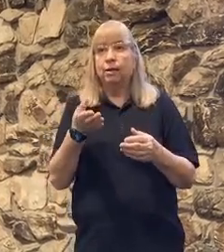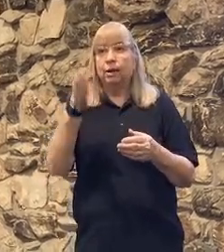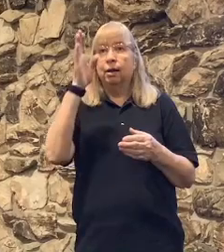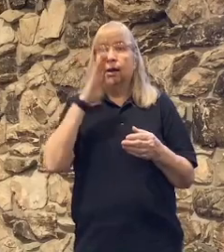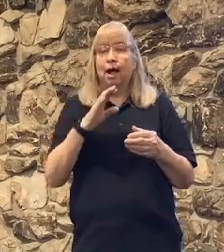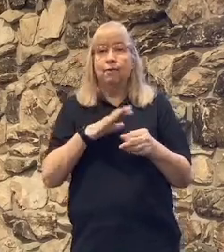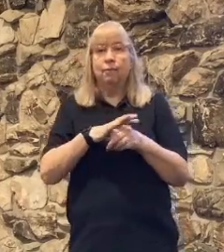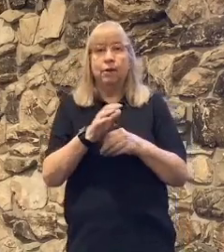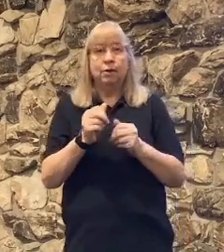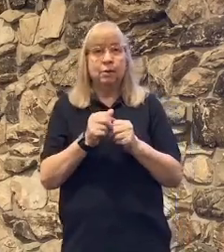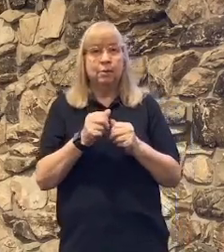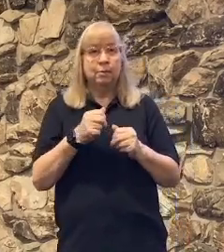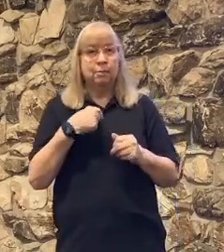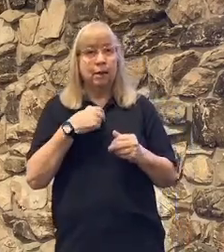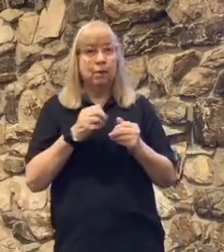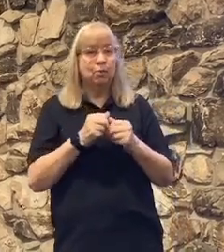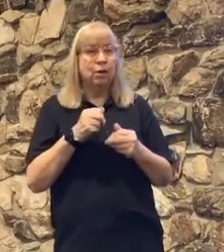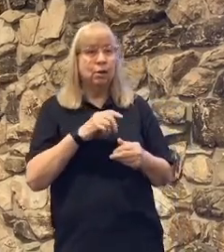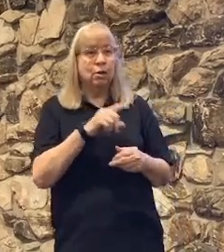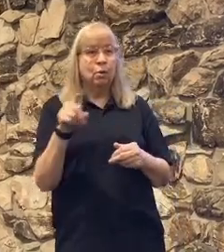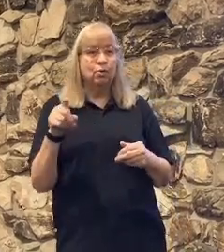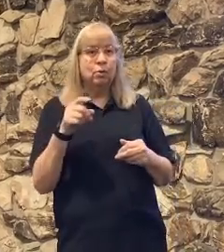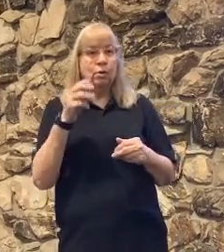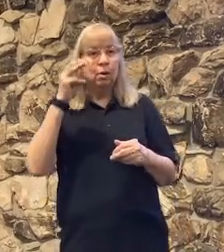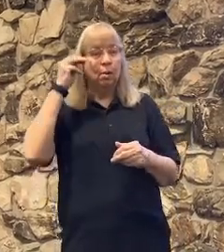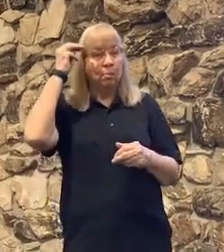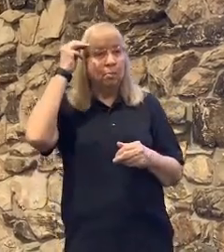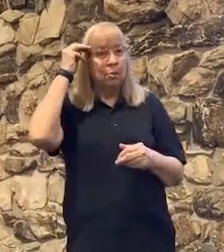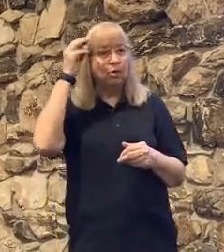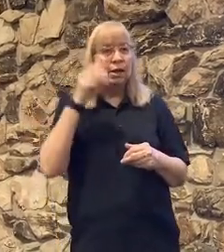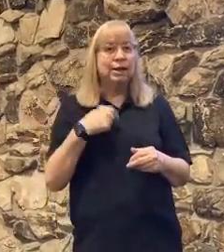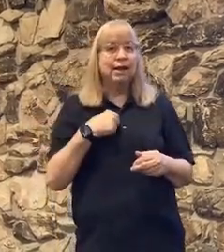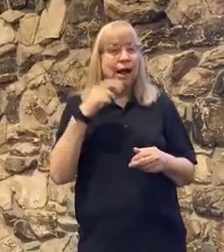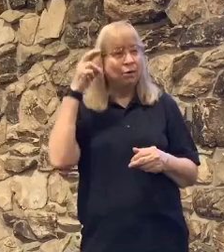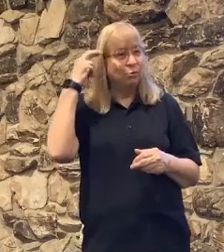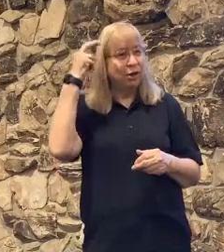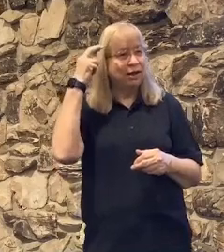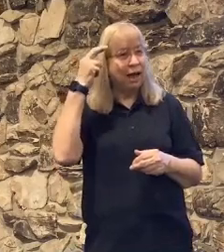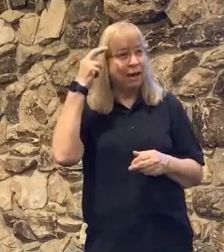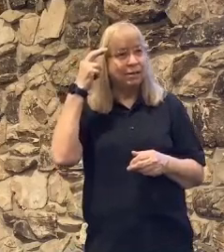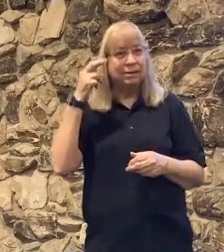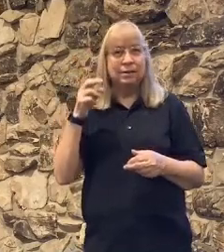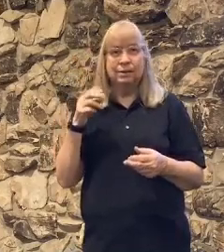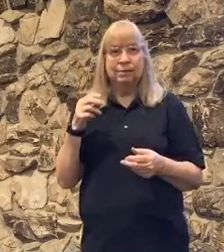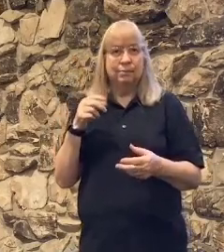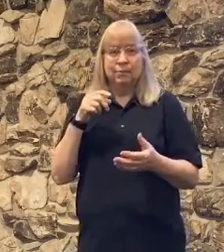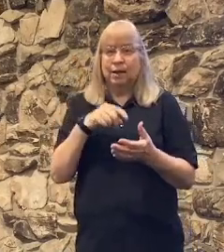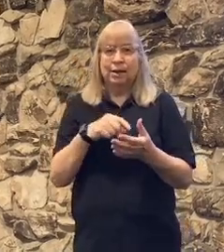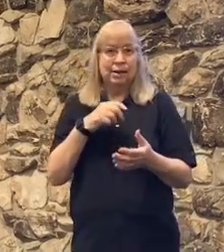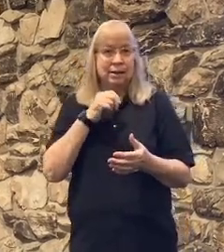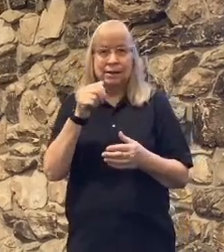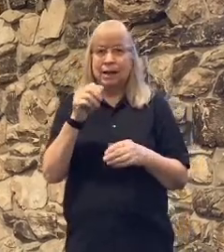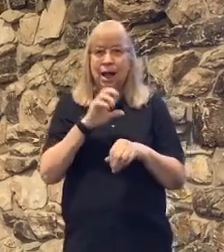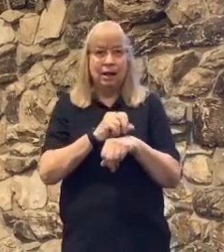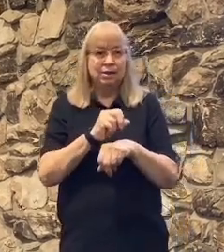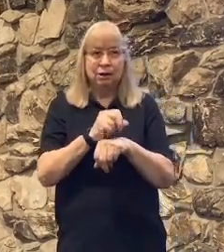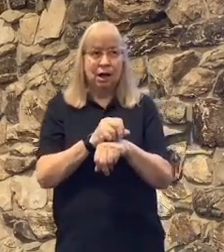fills me with those memories. And then I realize this is not a job.